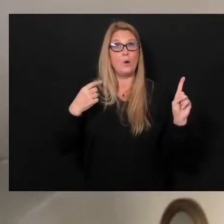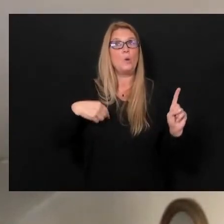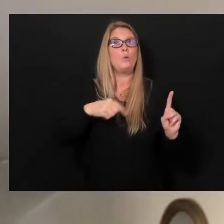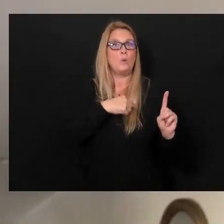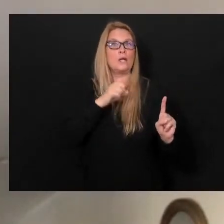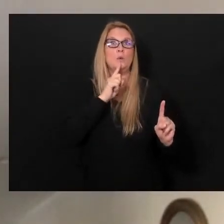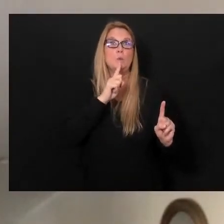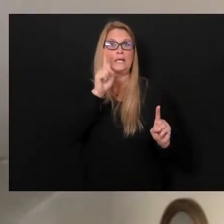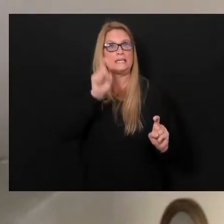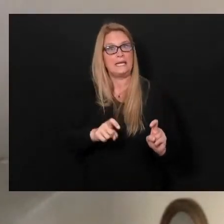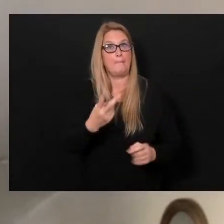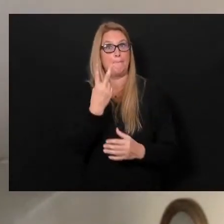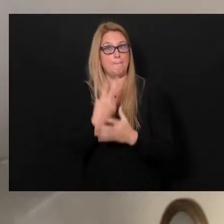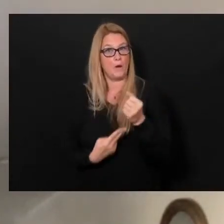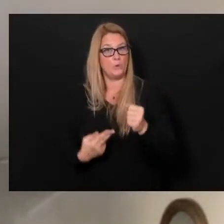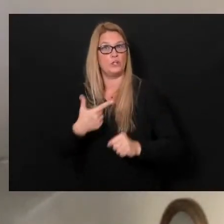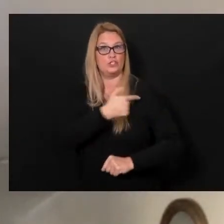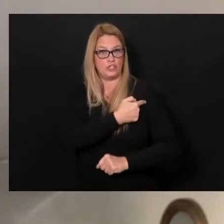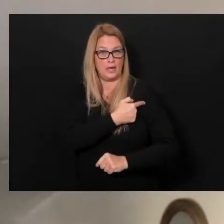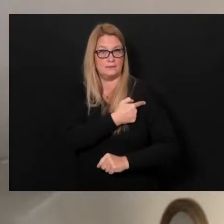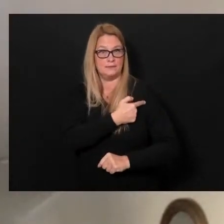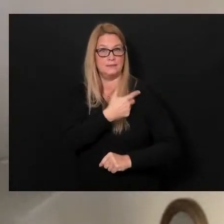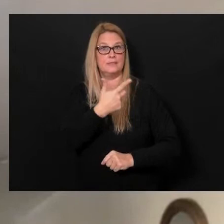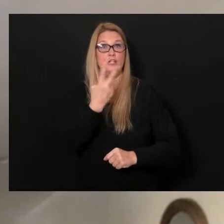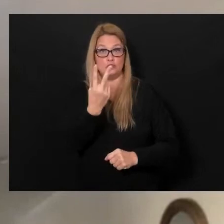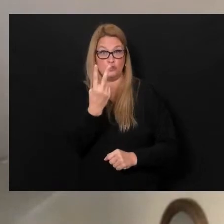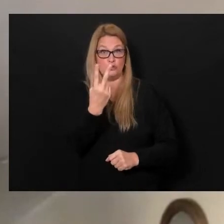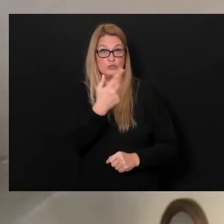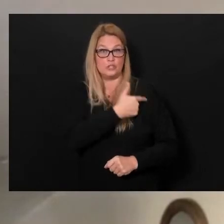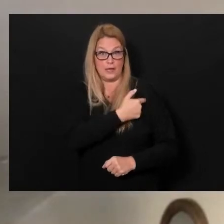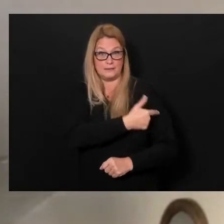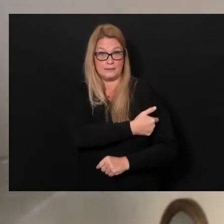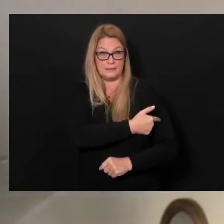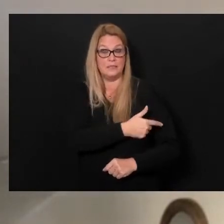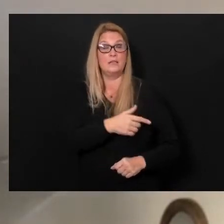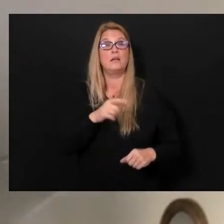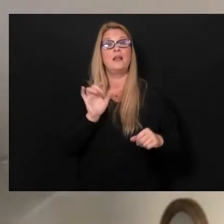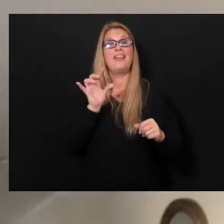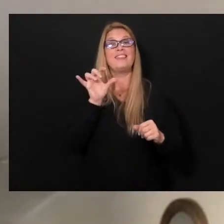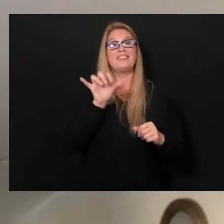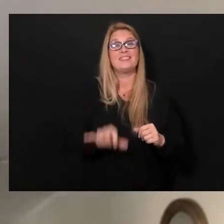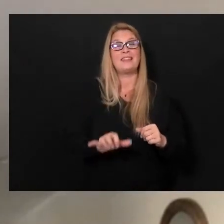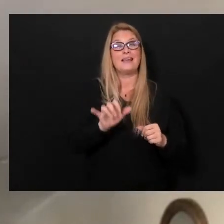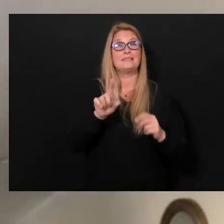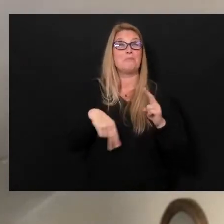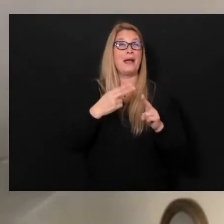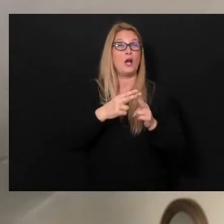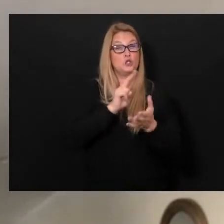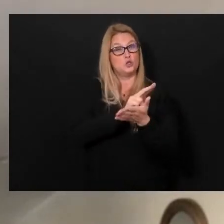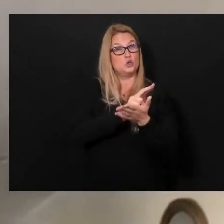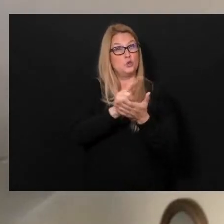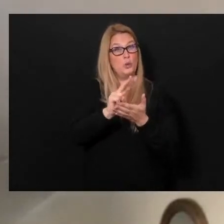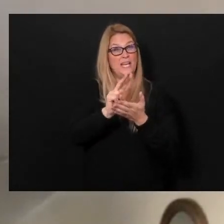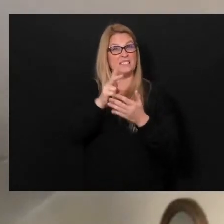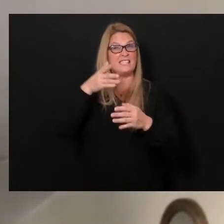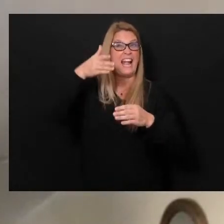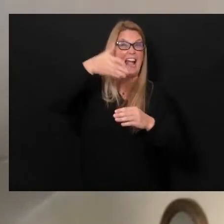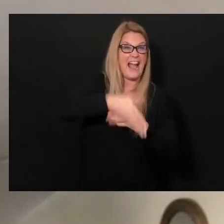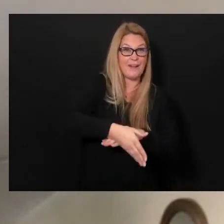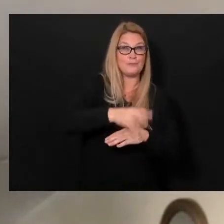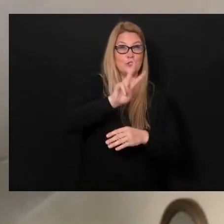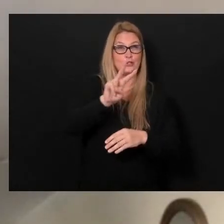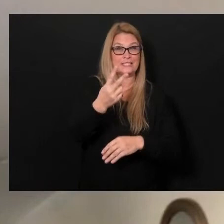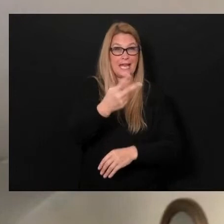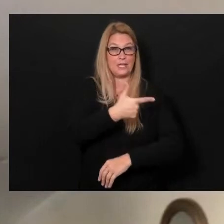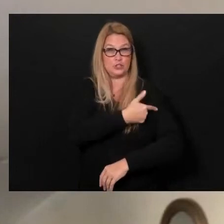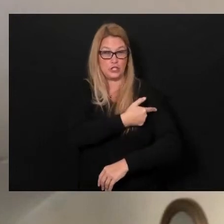both doses. And the other thing that's really important to recognize that it's about 2 weeks or so after the second dose that you can